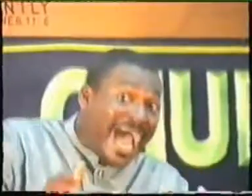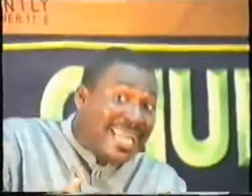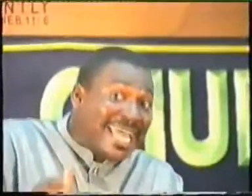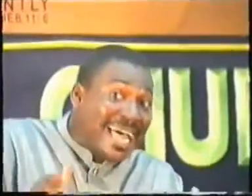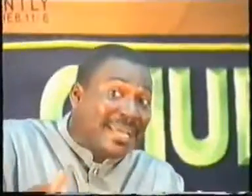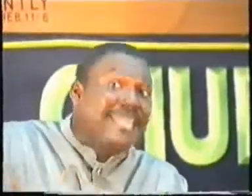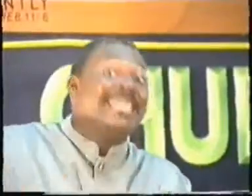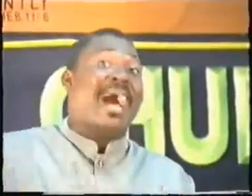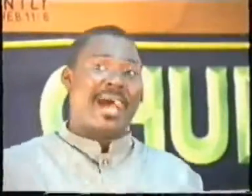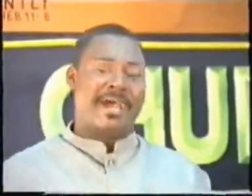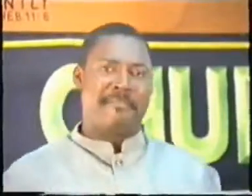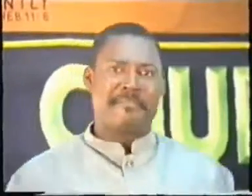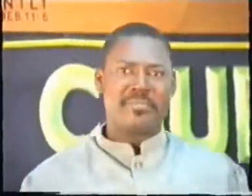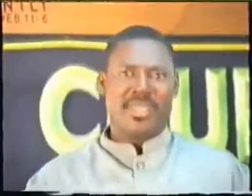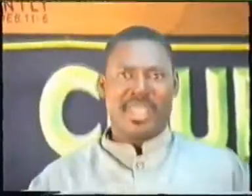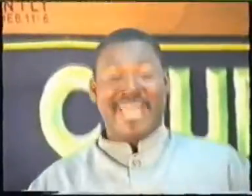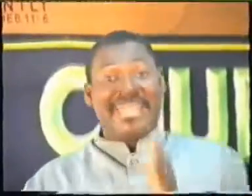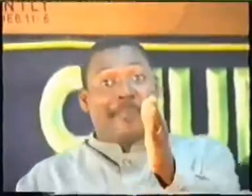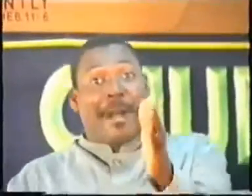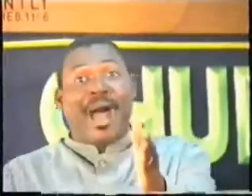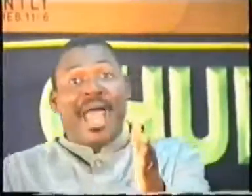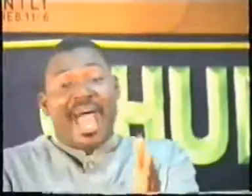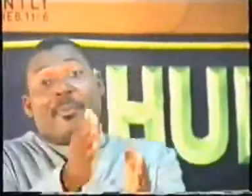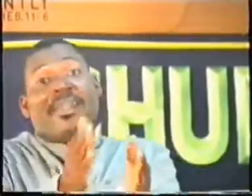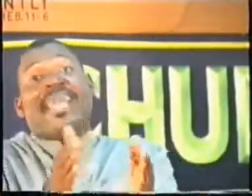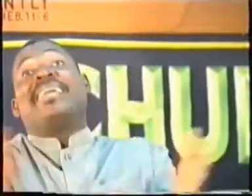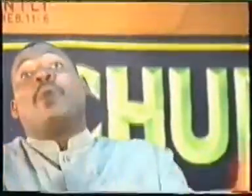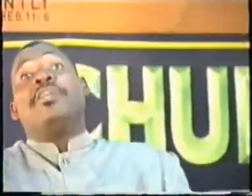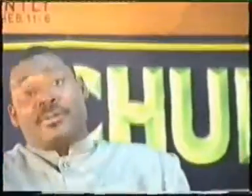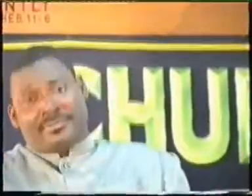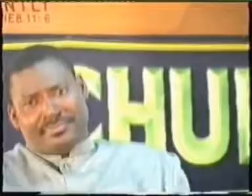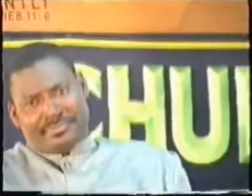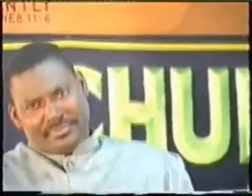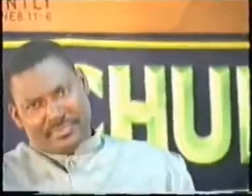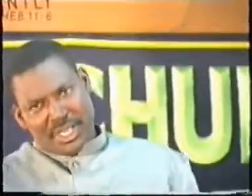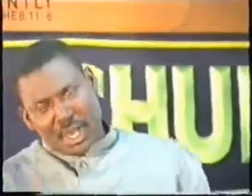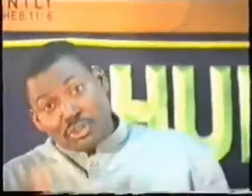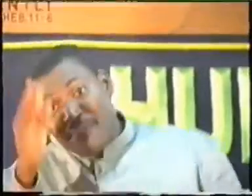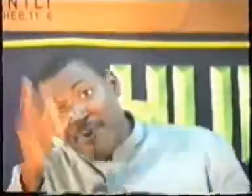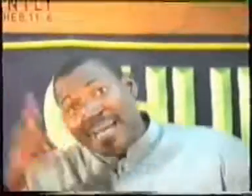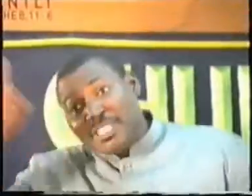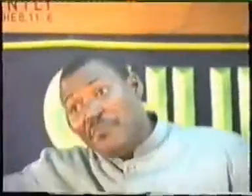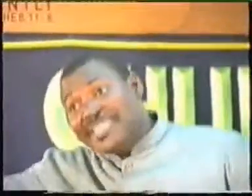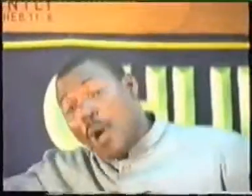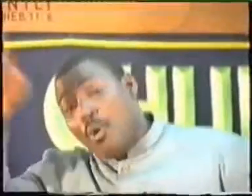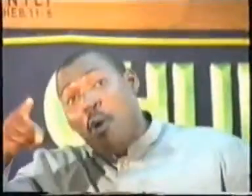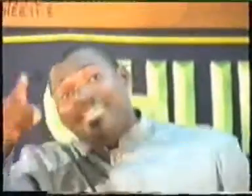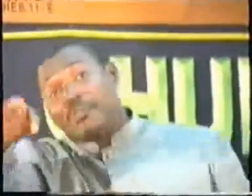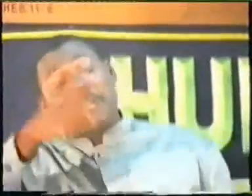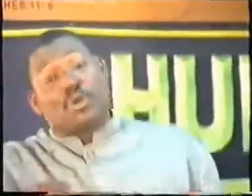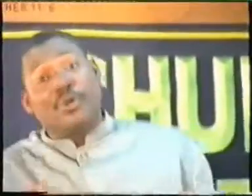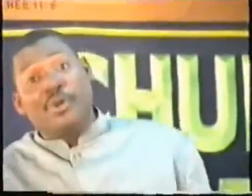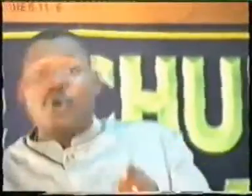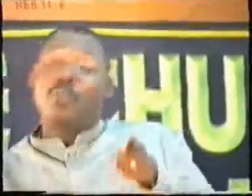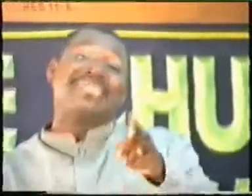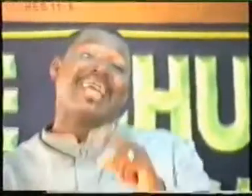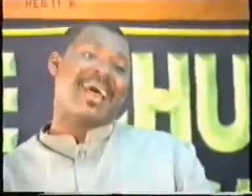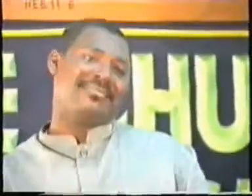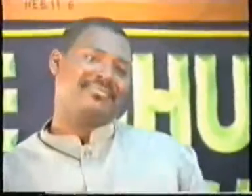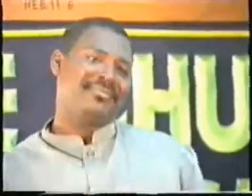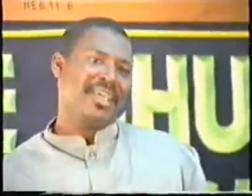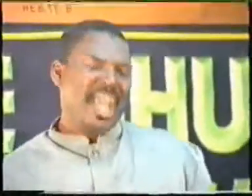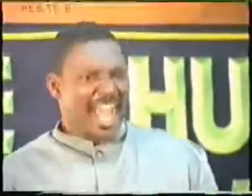my Ghana, Sansa Minina, and the papa and the bonnet added our new. Your software catch your PC, I will was your chance to do you know.